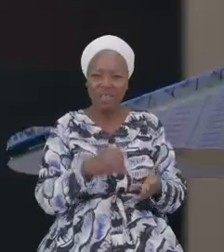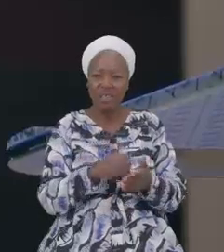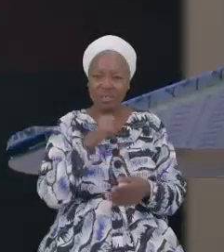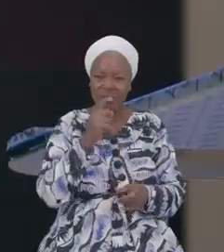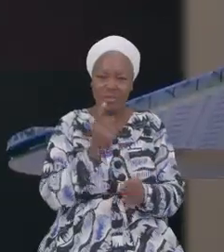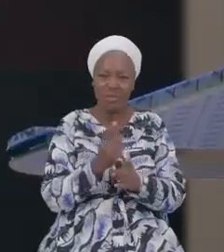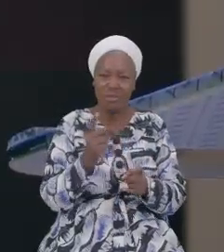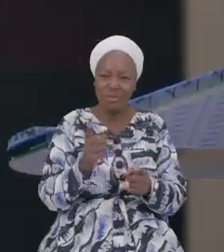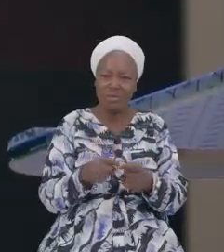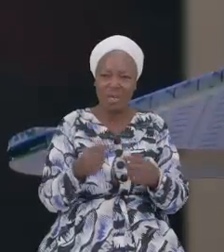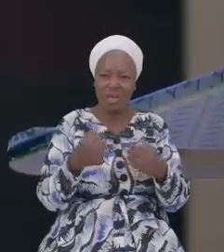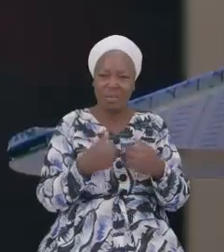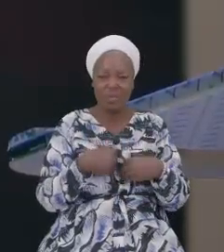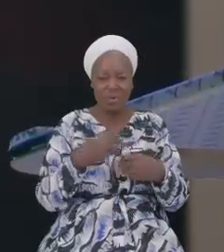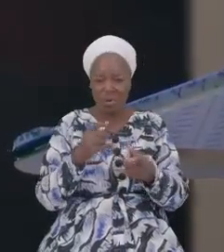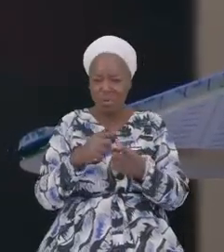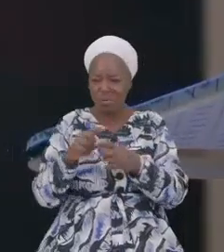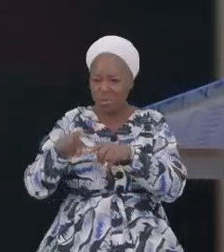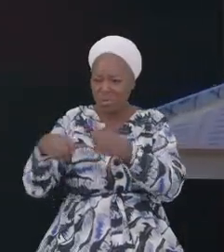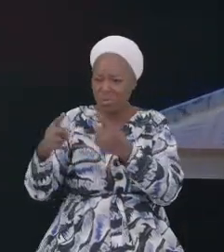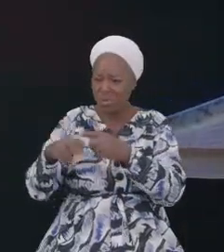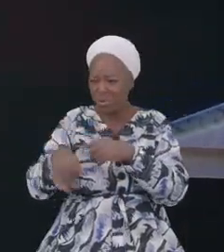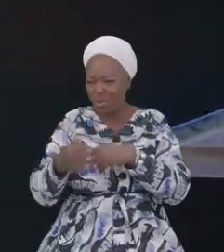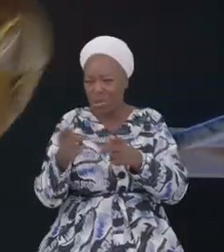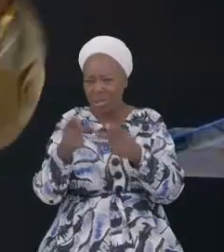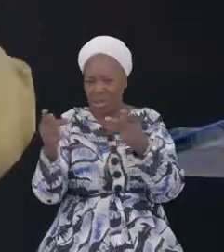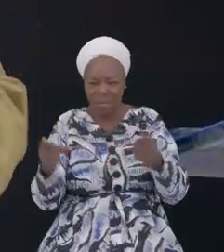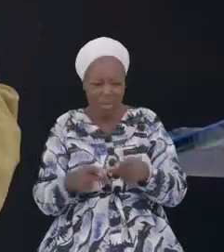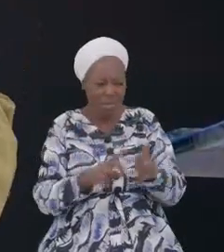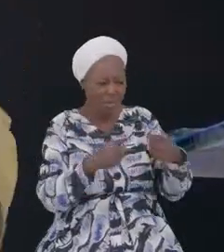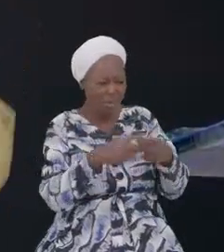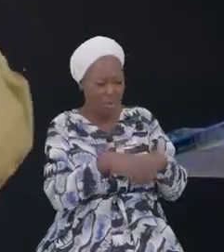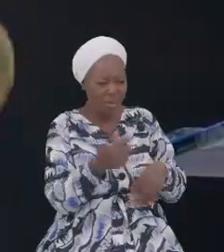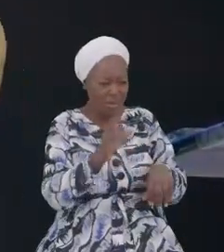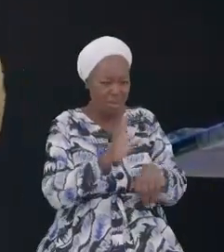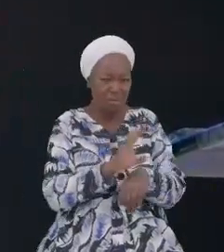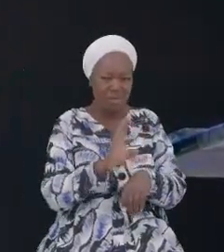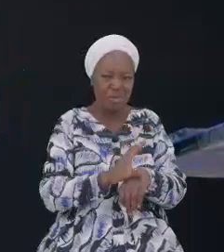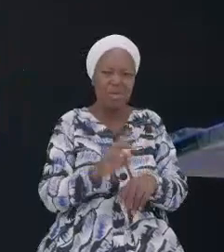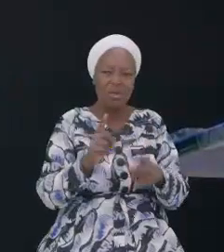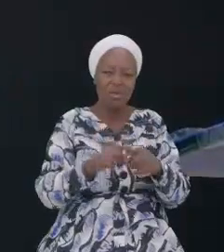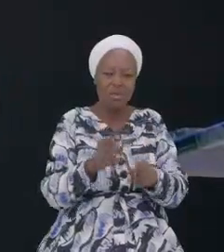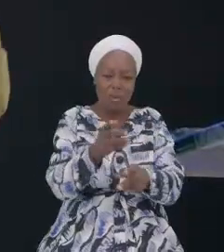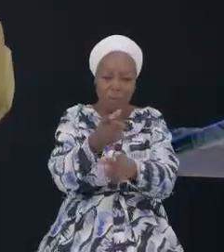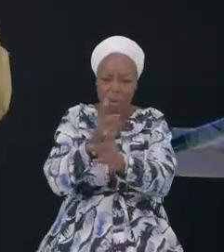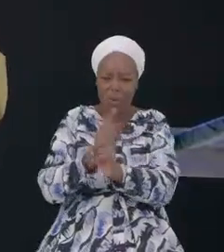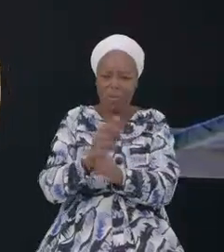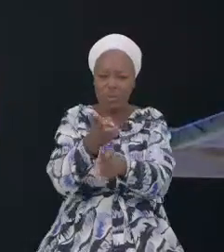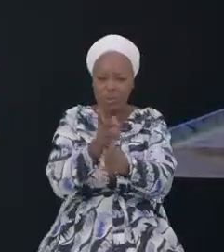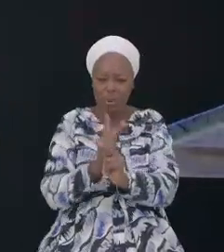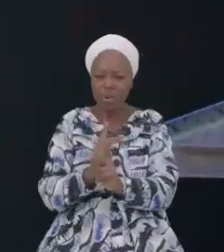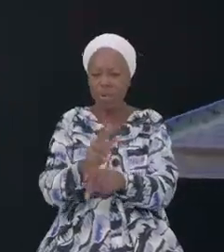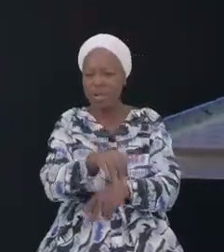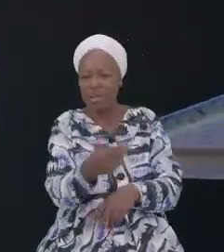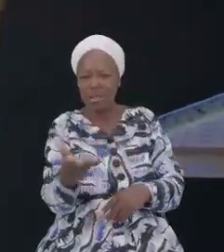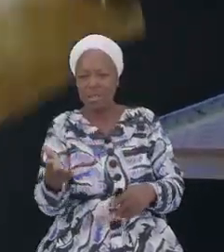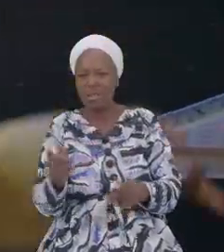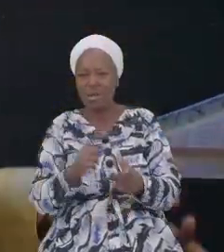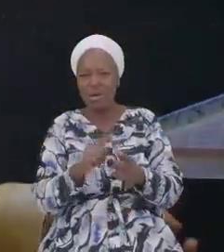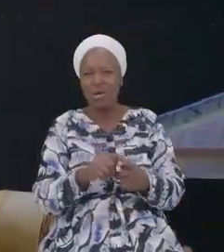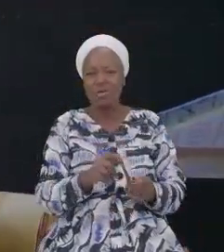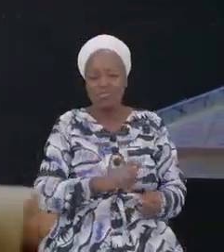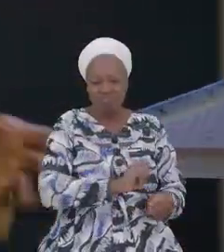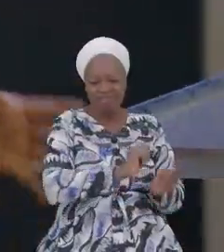we're, you know, going to the other place or that church to go and borrow anything or kind of